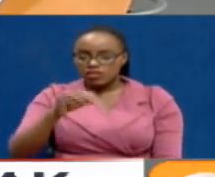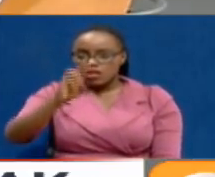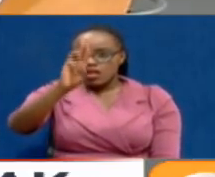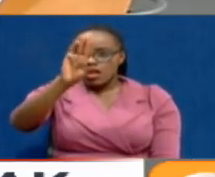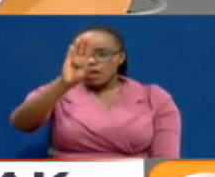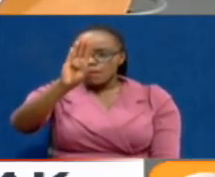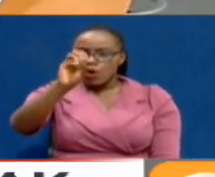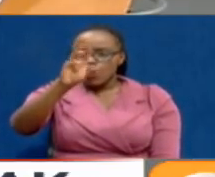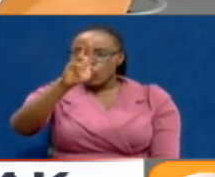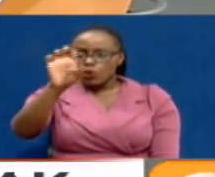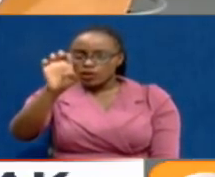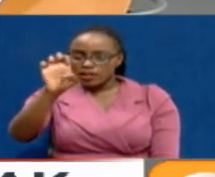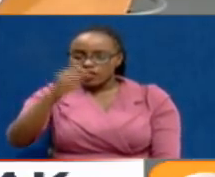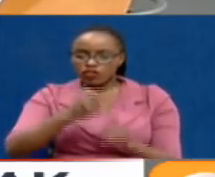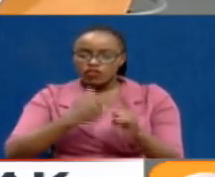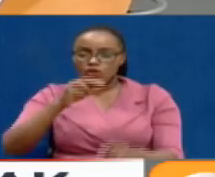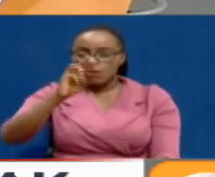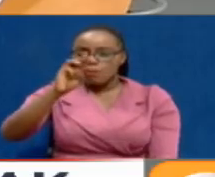good evening.